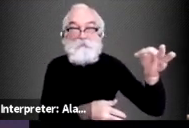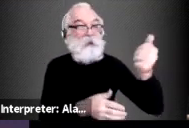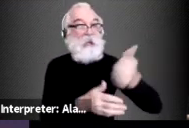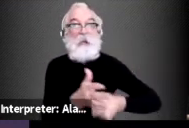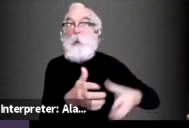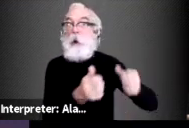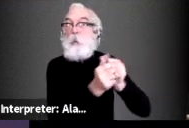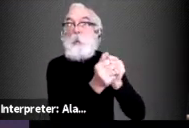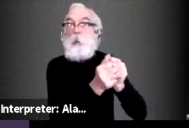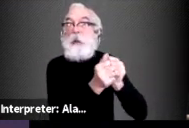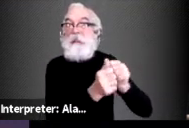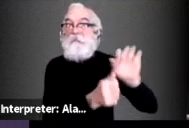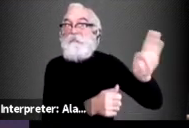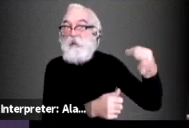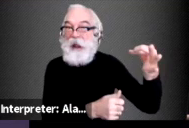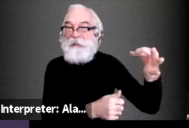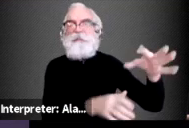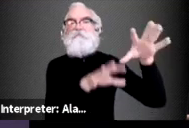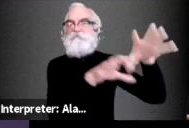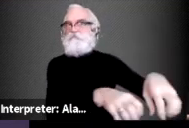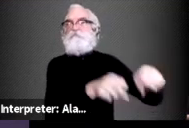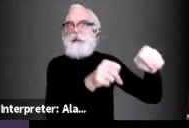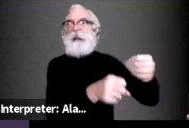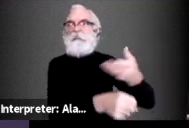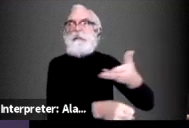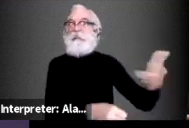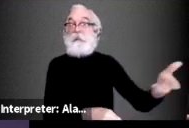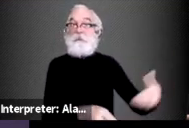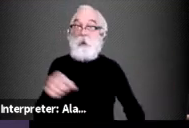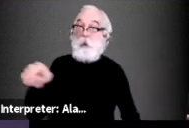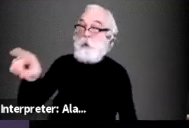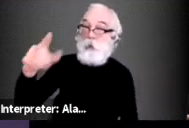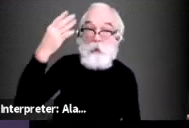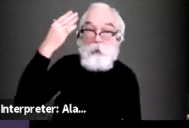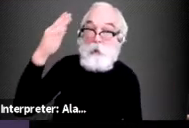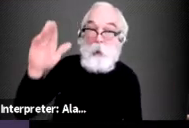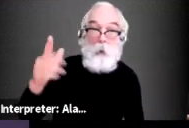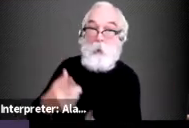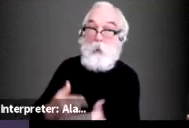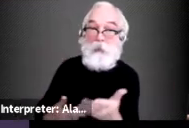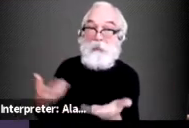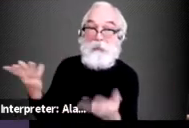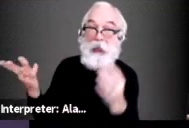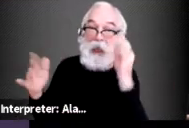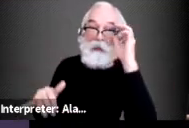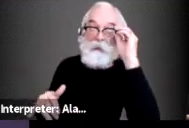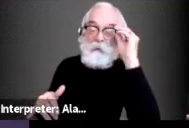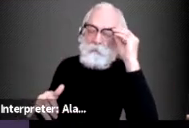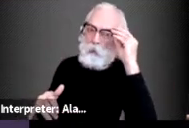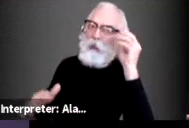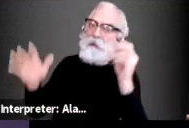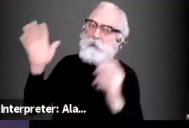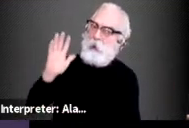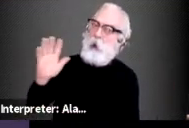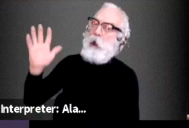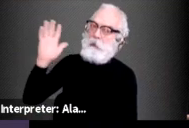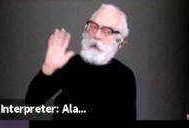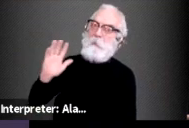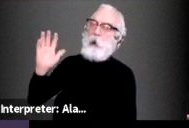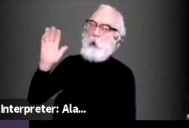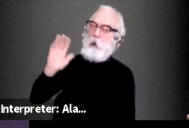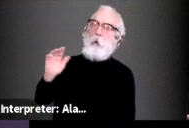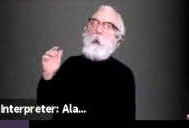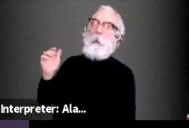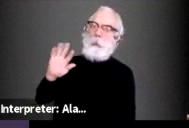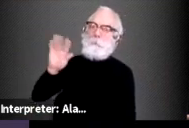cargo. For those of you not familiar with this tactic, it goes well back into the Middle Ages.